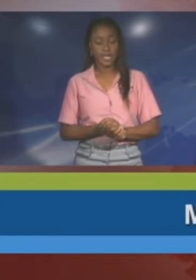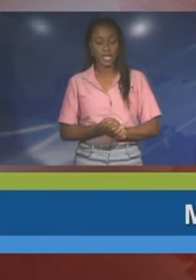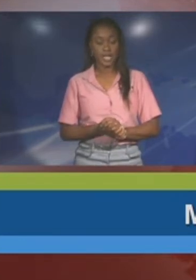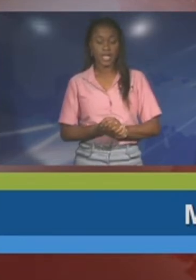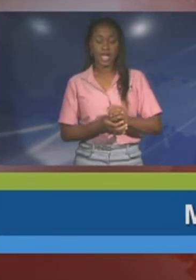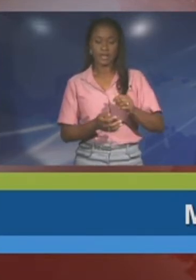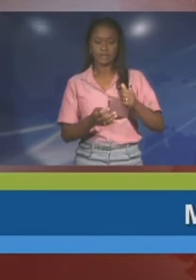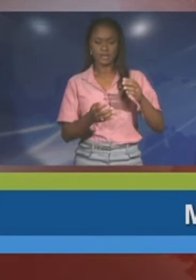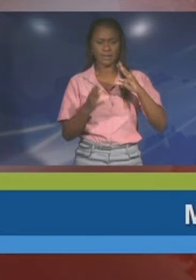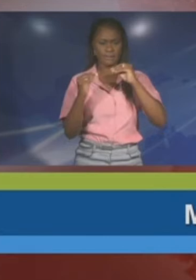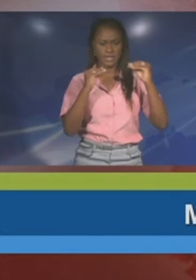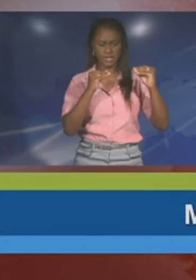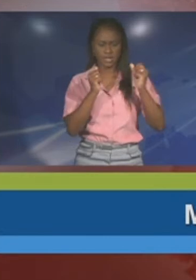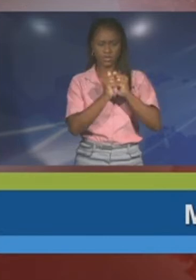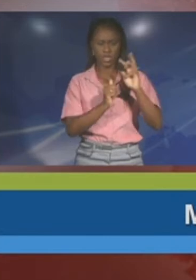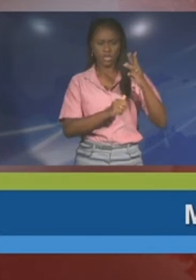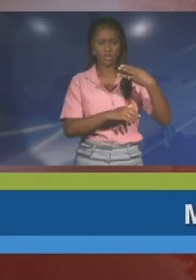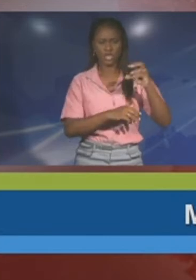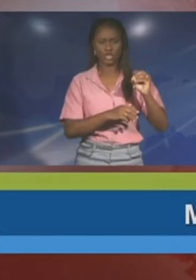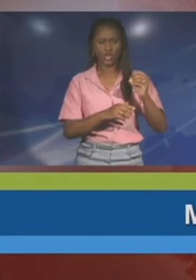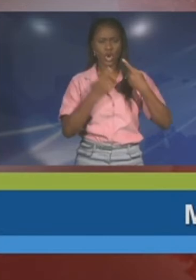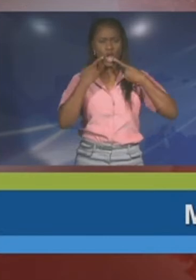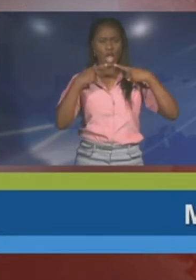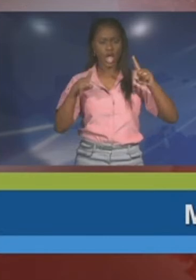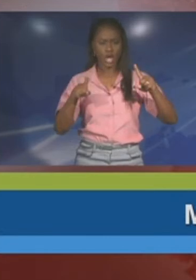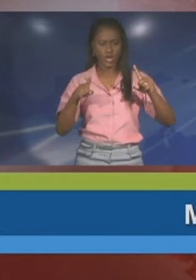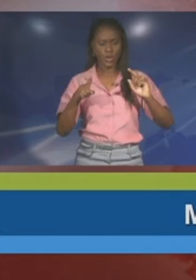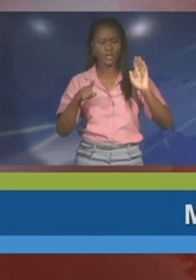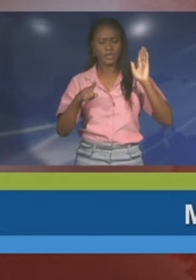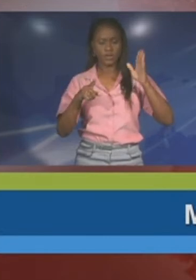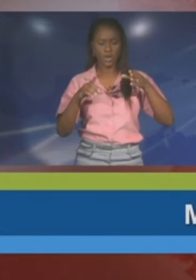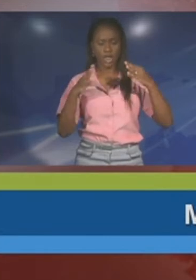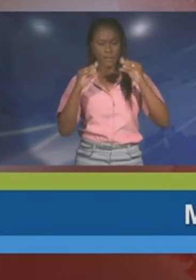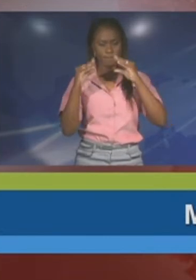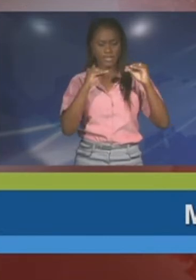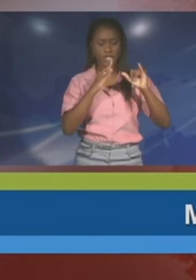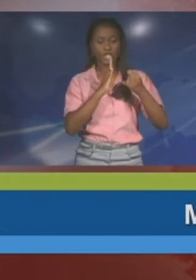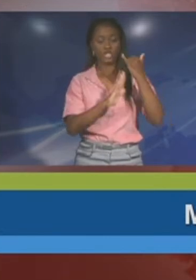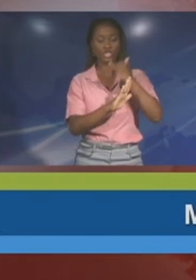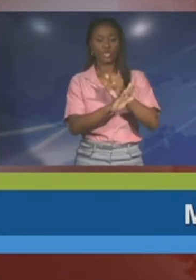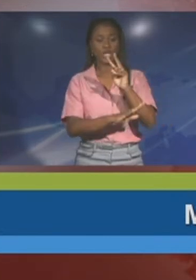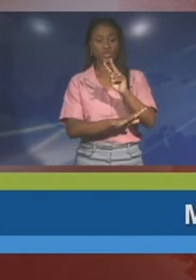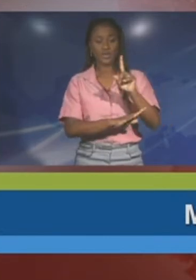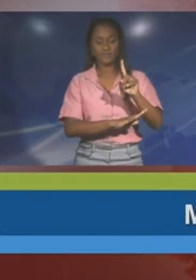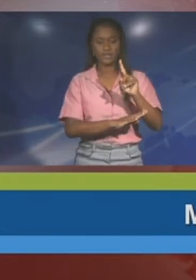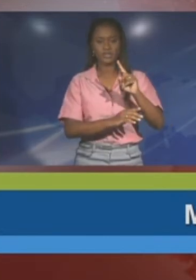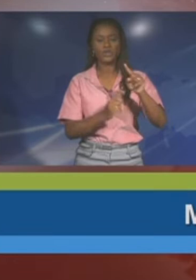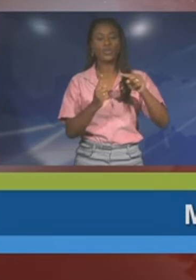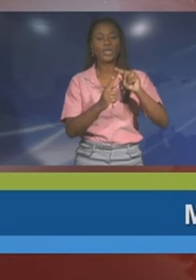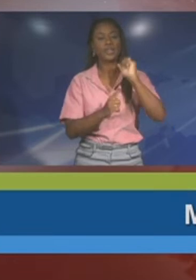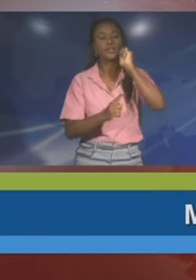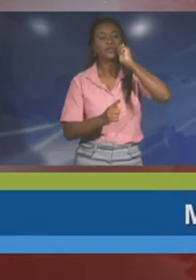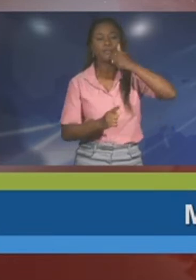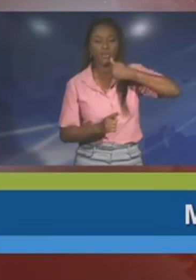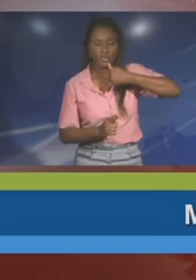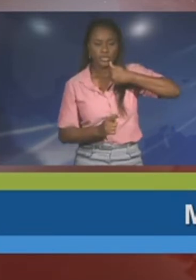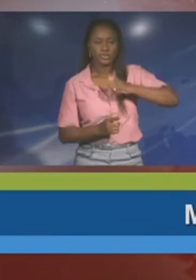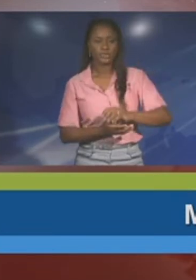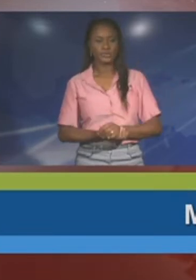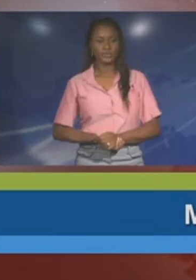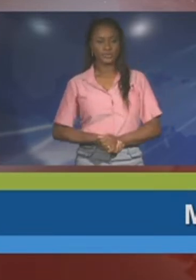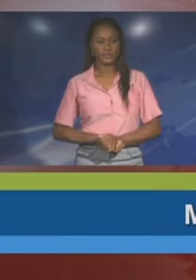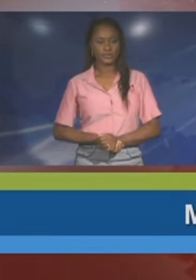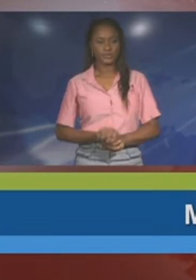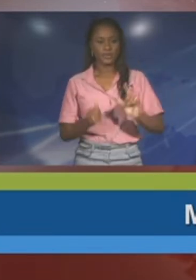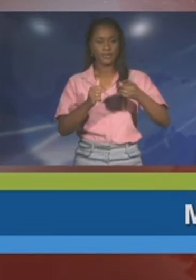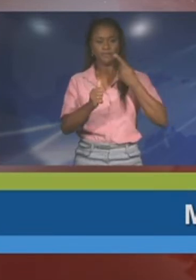week of the 18th, it was announced that that meeting should take place on July 21st, which is tomorrow. If I could have the